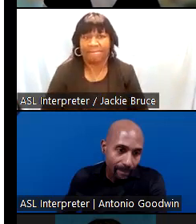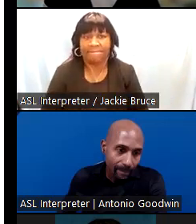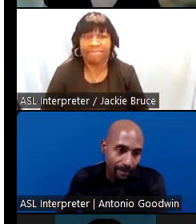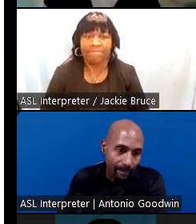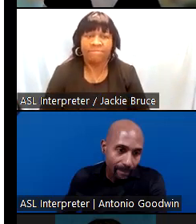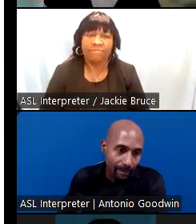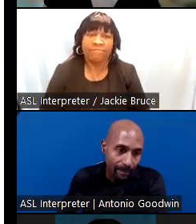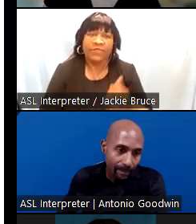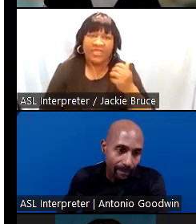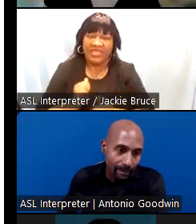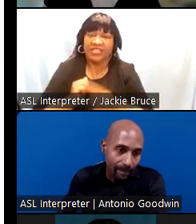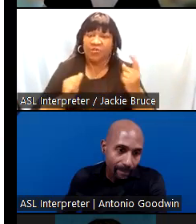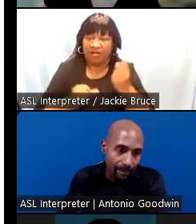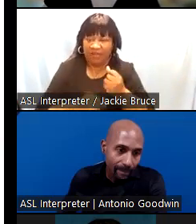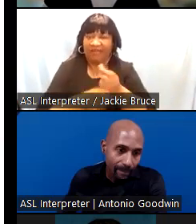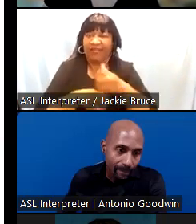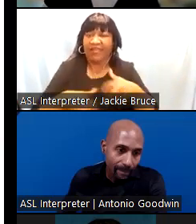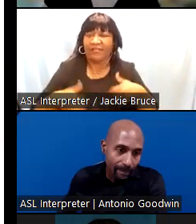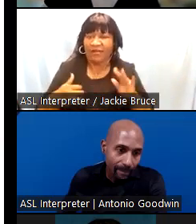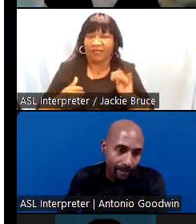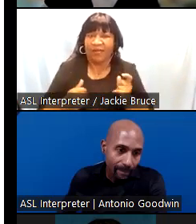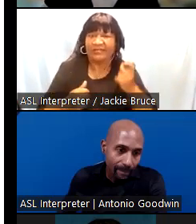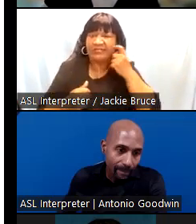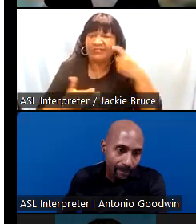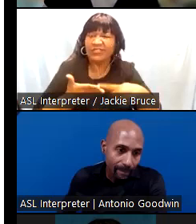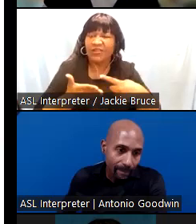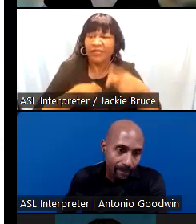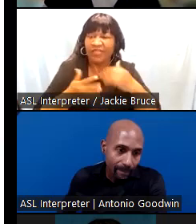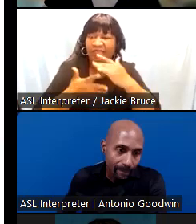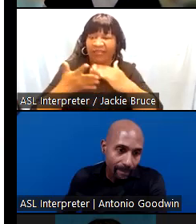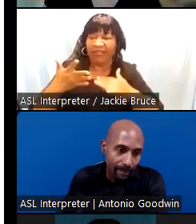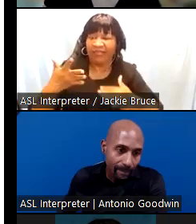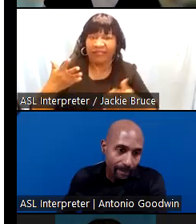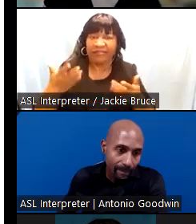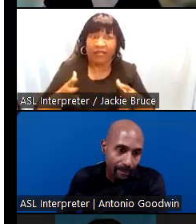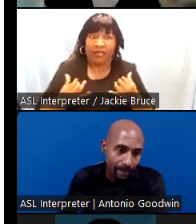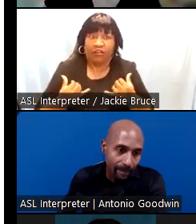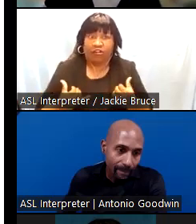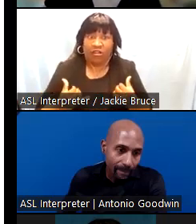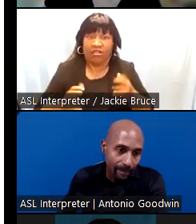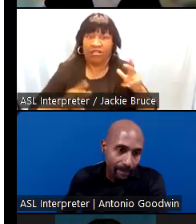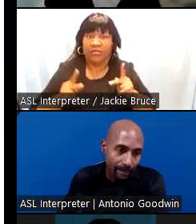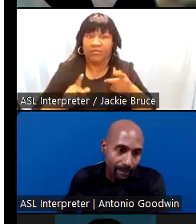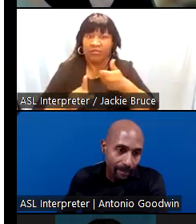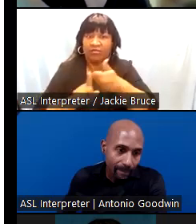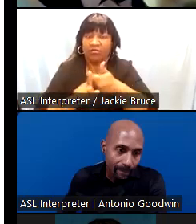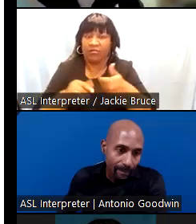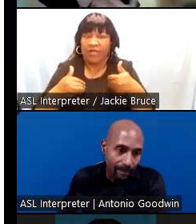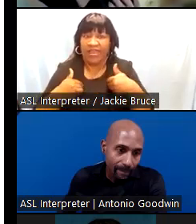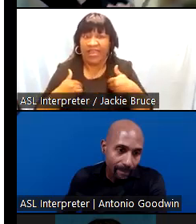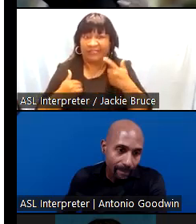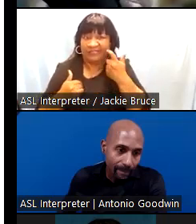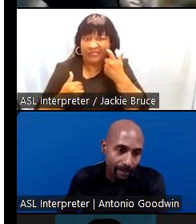So anyone can get monkeypox through the behaviors that we already talked about. Currently, the folks who are having the most